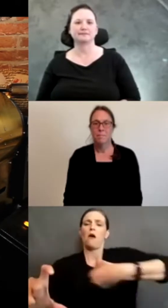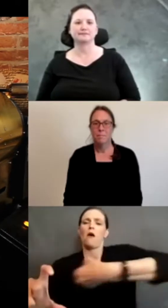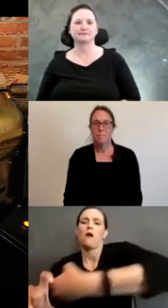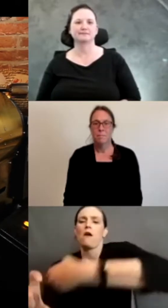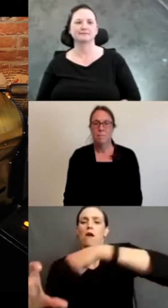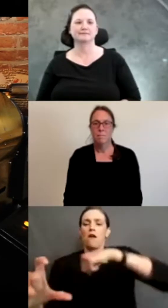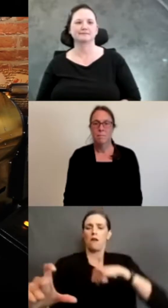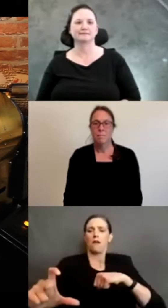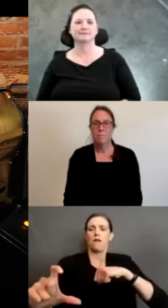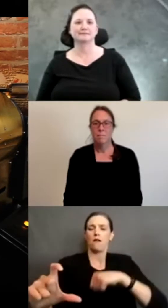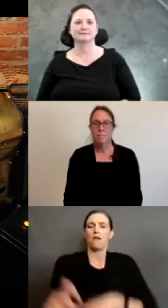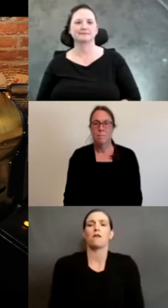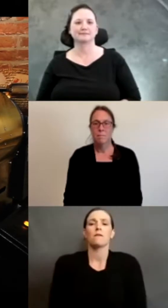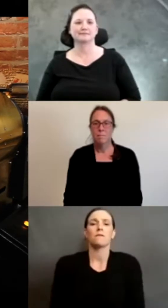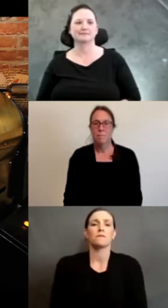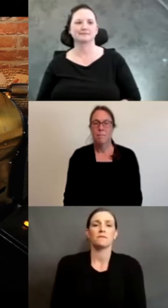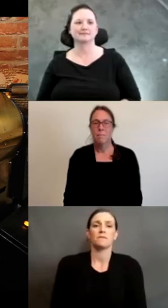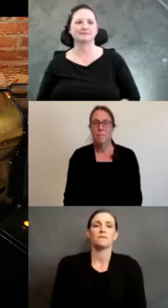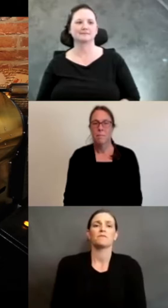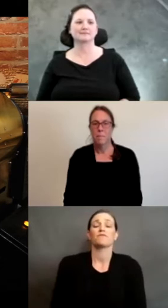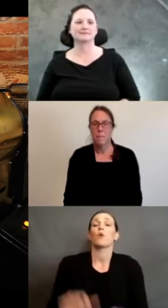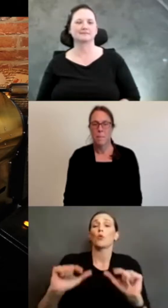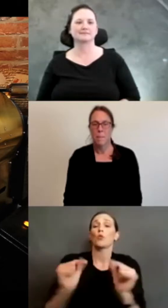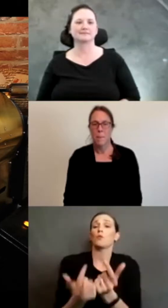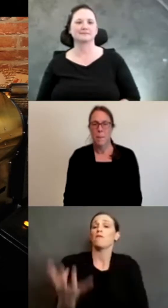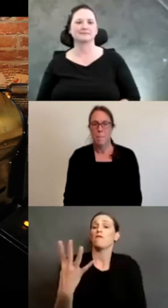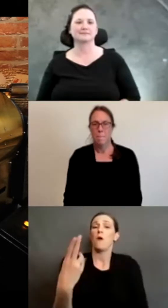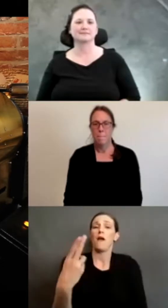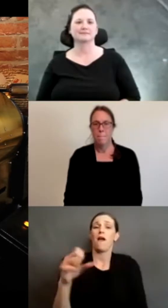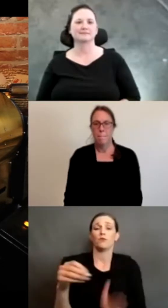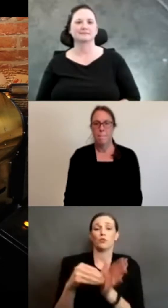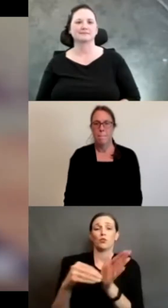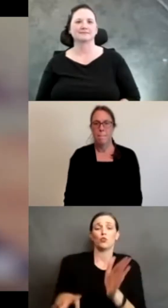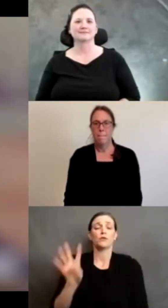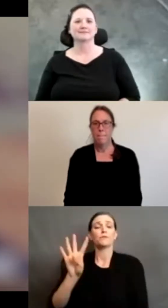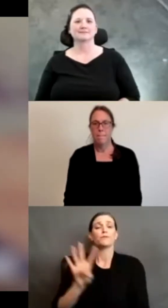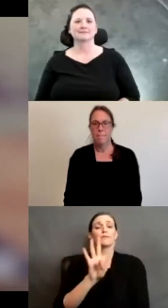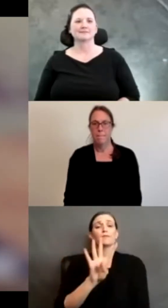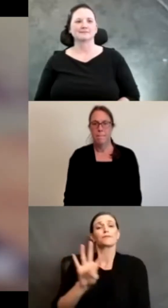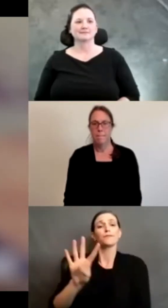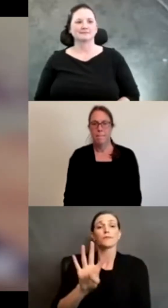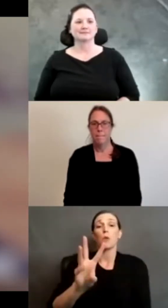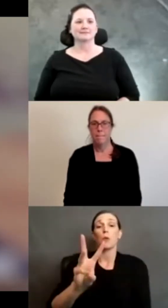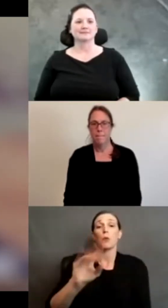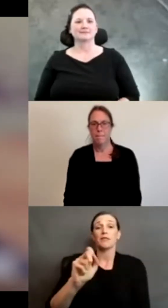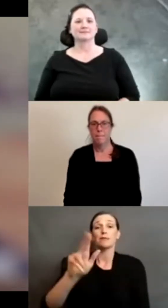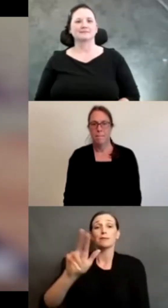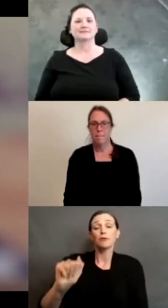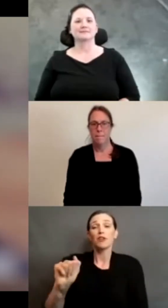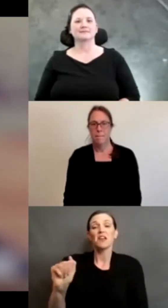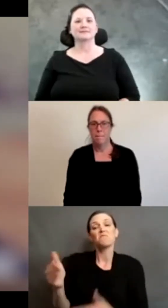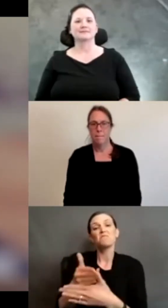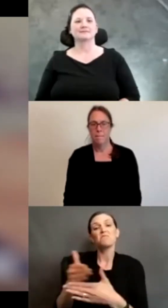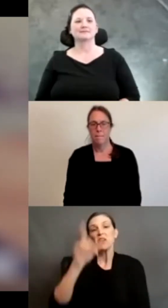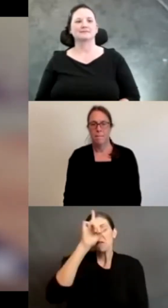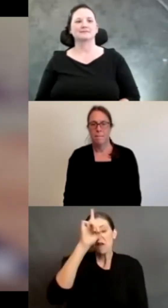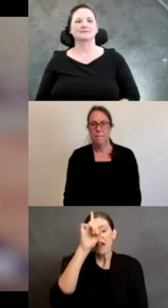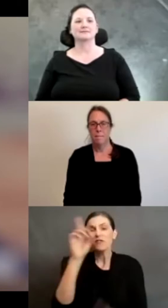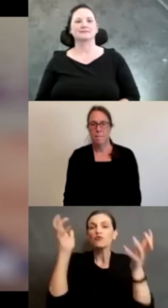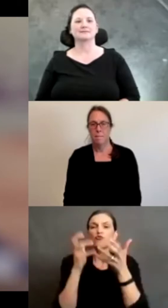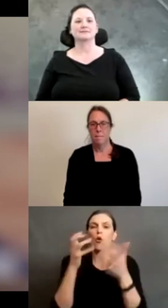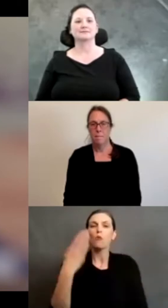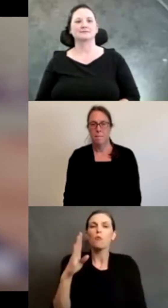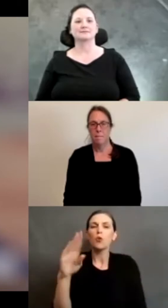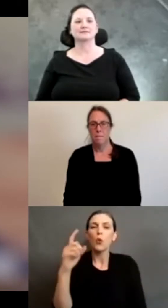A group of 4 high school students walks into the coffee shop. Vesperia Willow is medium height with dark blue eyes. She